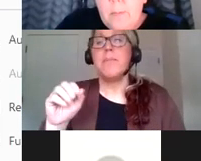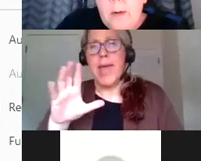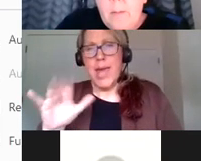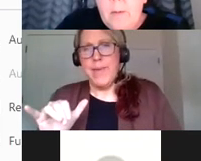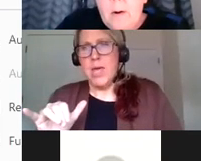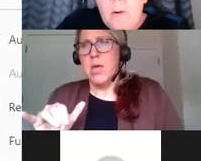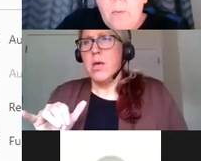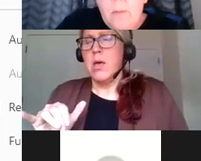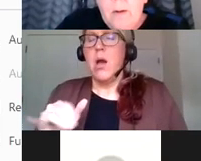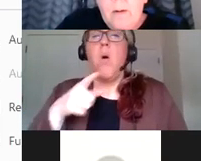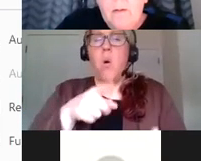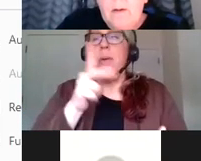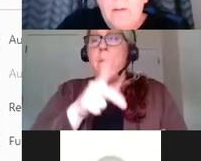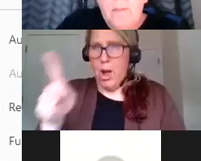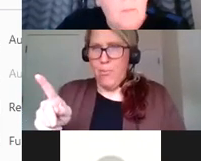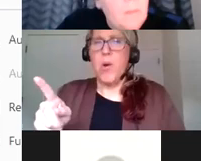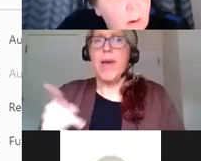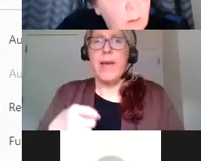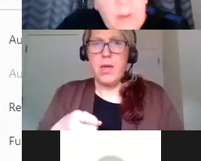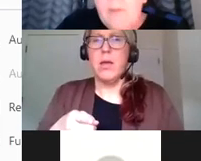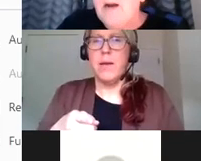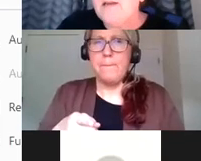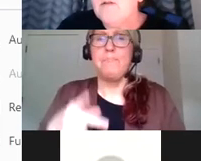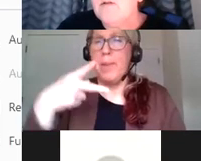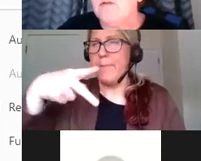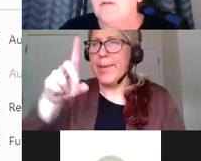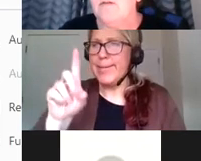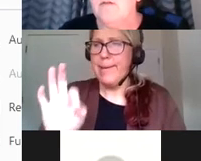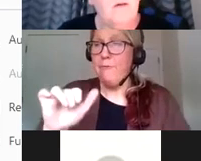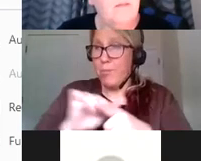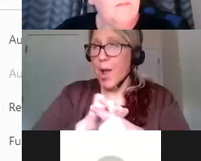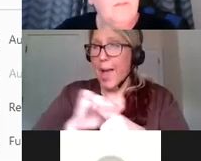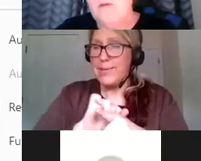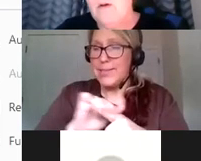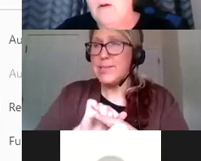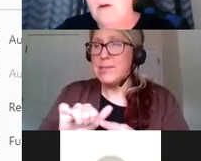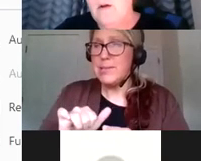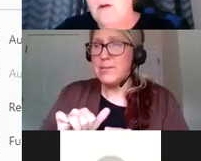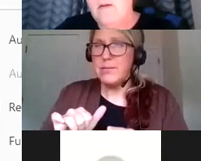let me bring it up. The PowerPoint, Oh. we can, the PDF practice, just,